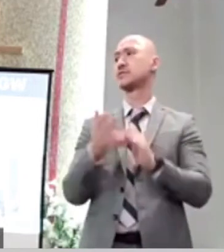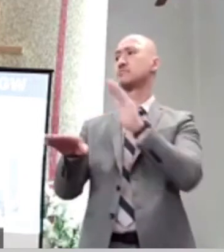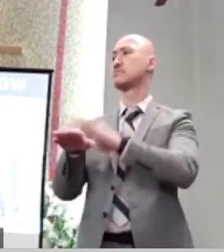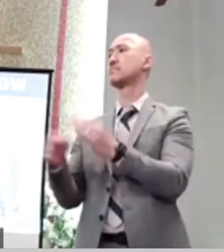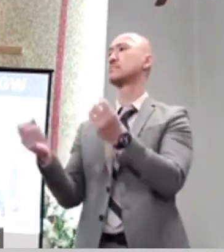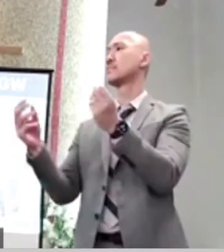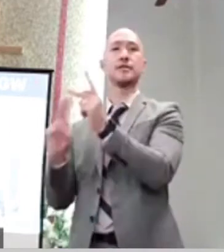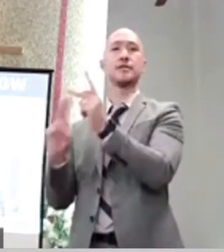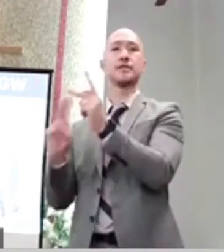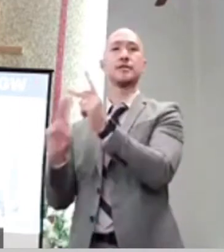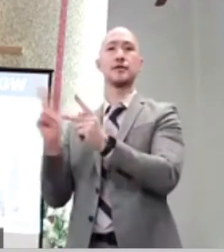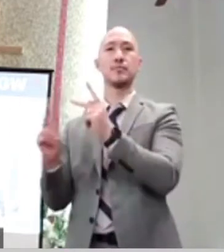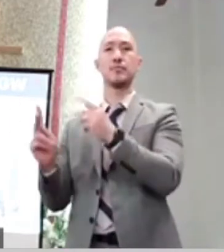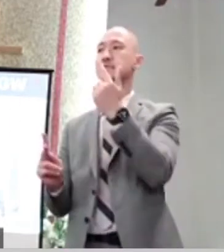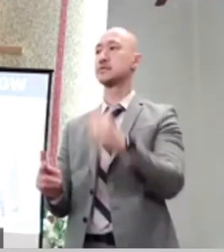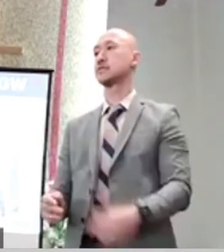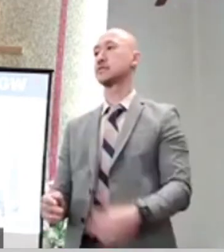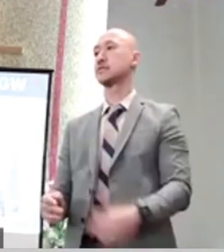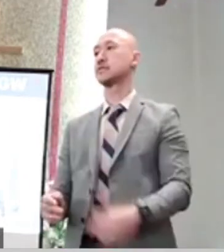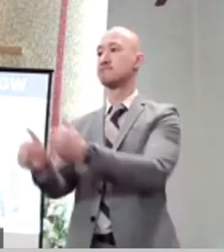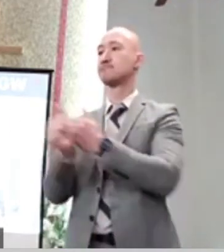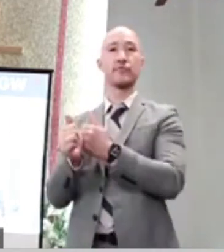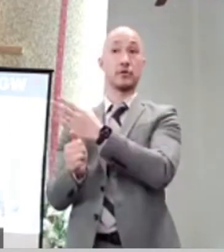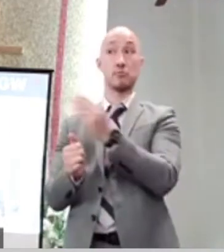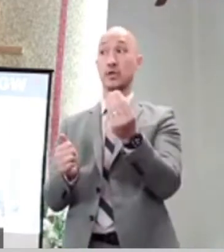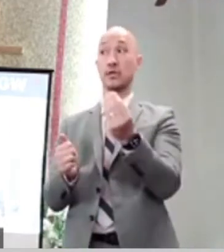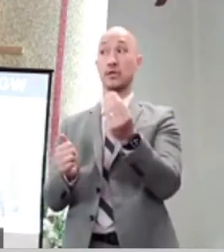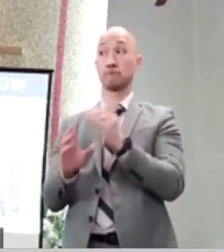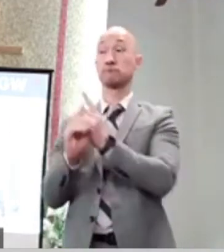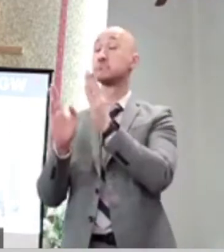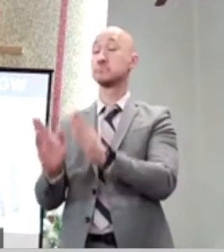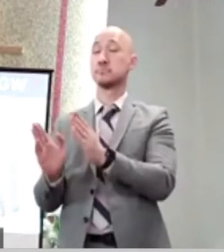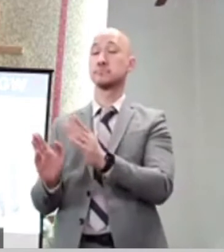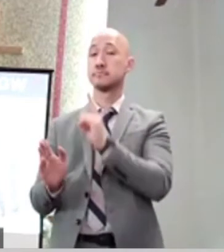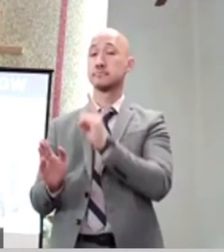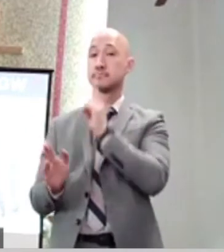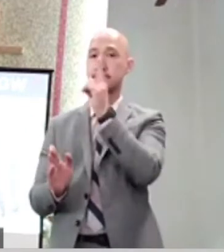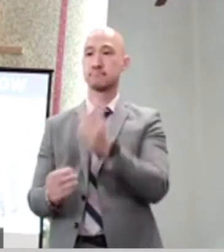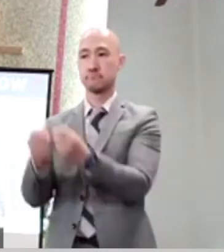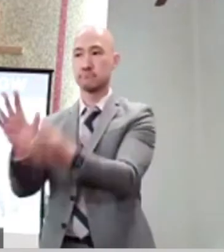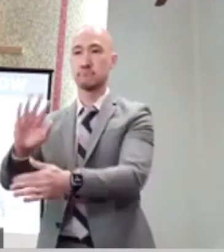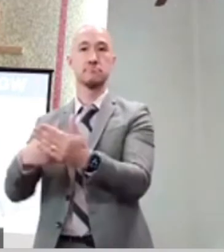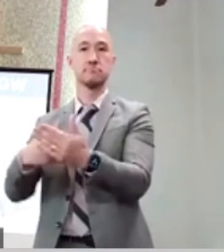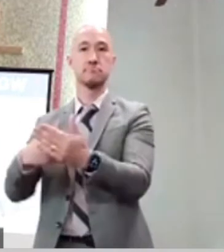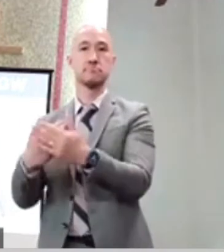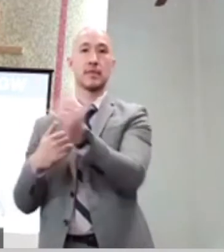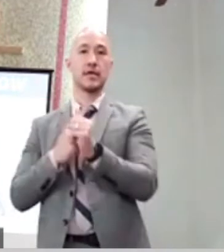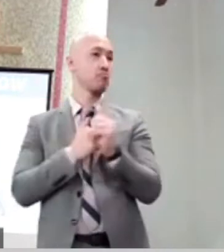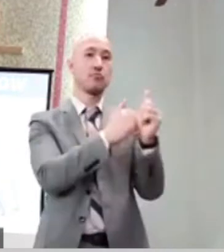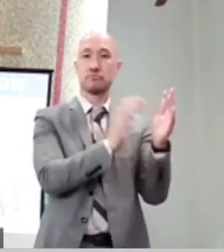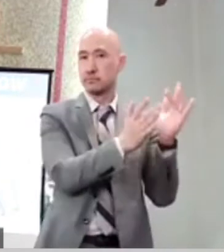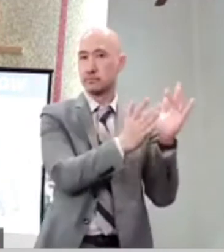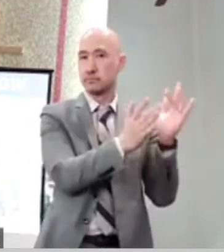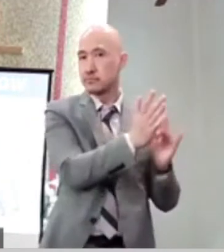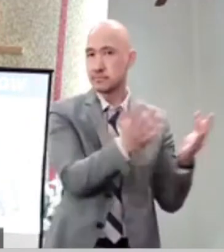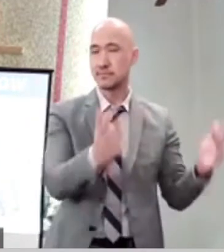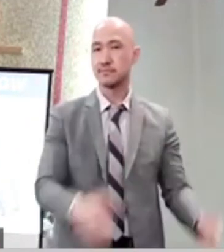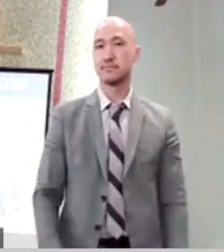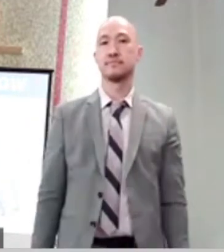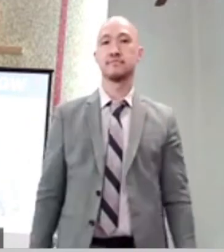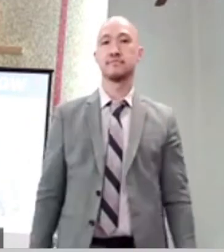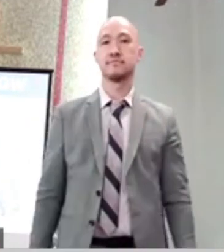boat. They left the family business. And they went on and moved with Jesus. That shows us the kind of character these people were. And